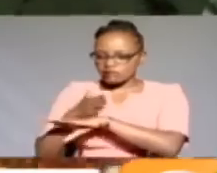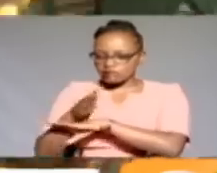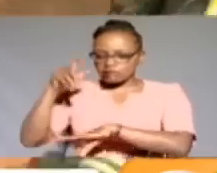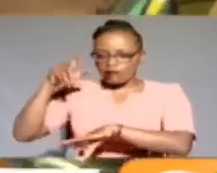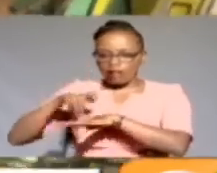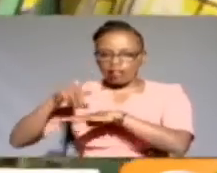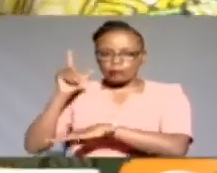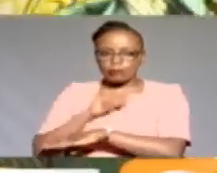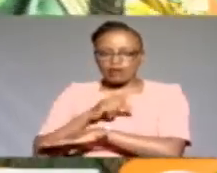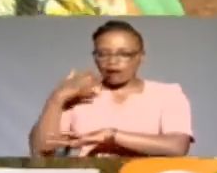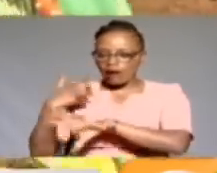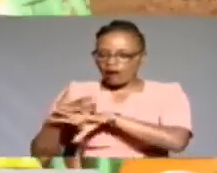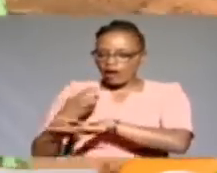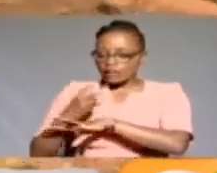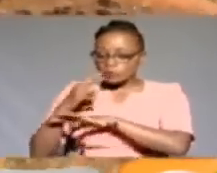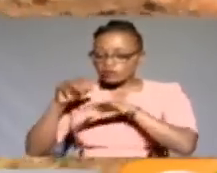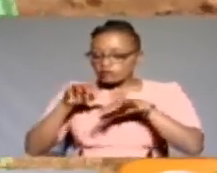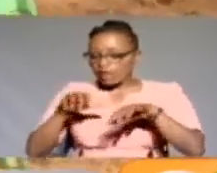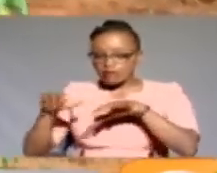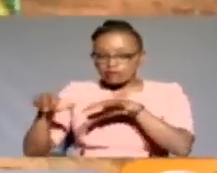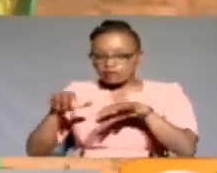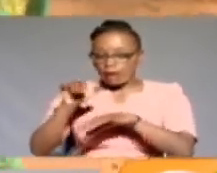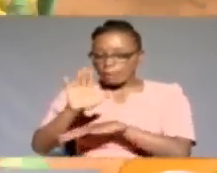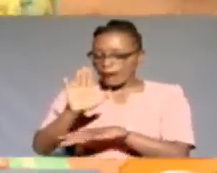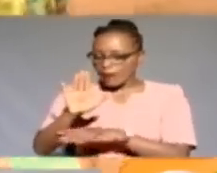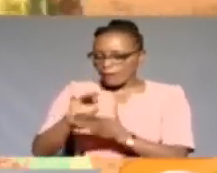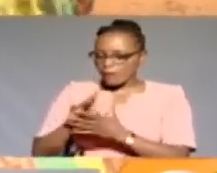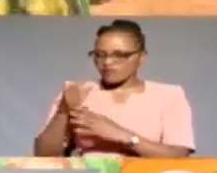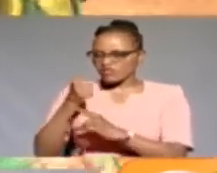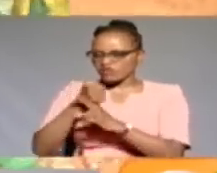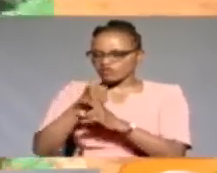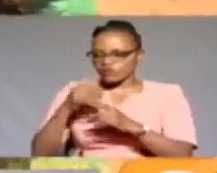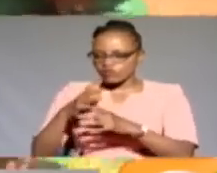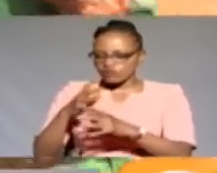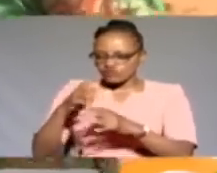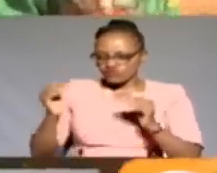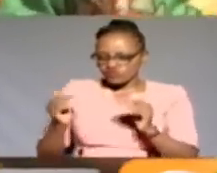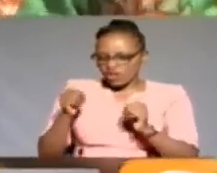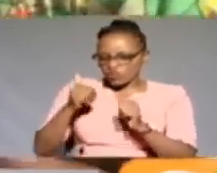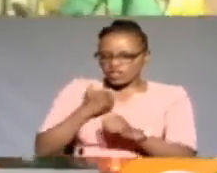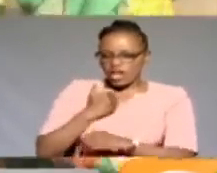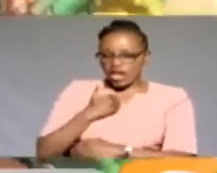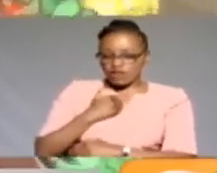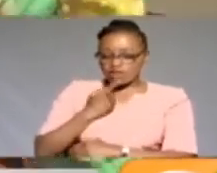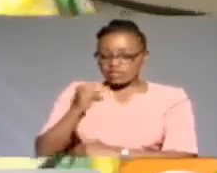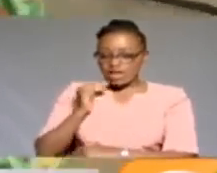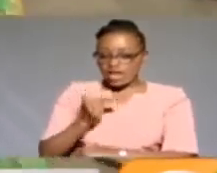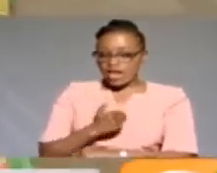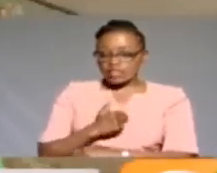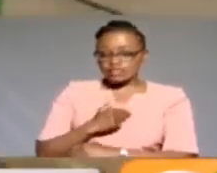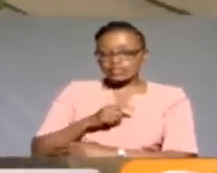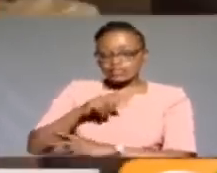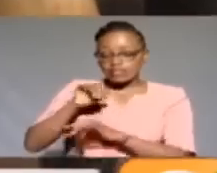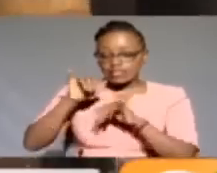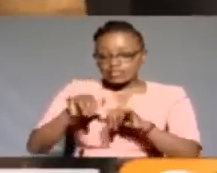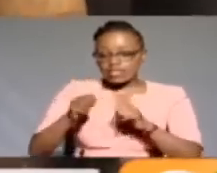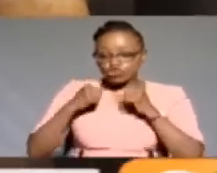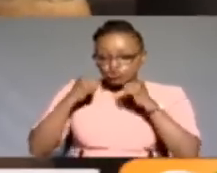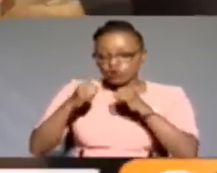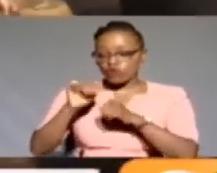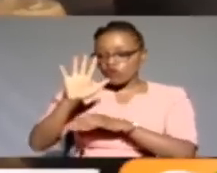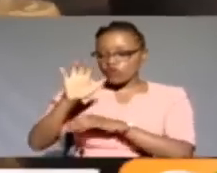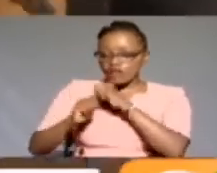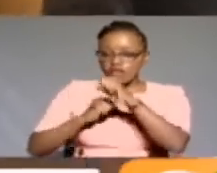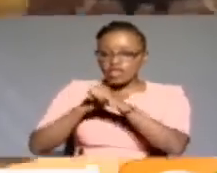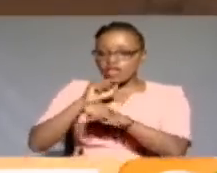It is hard to see her struggles through the resilience and courage that she exudes. She tells that she must remain strong for her